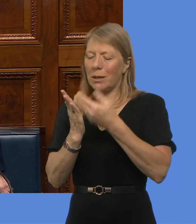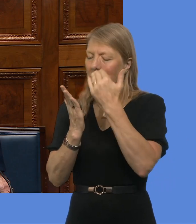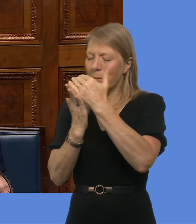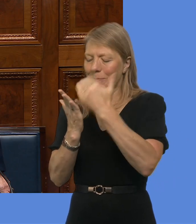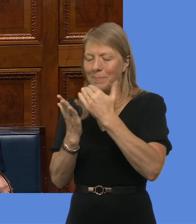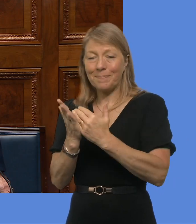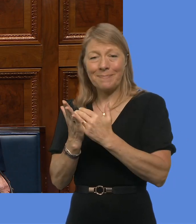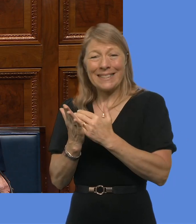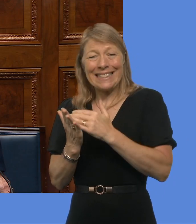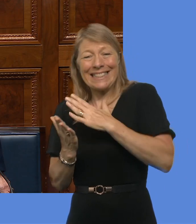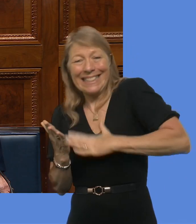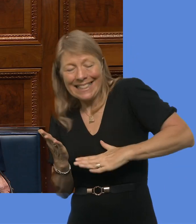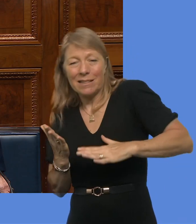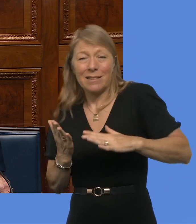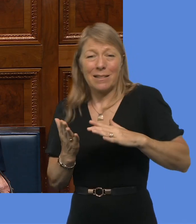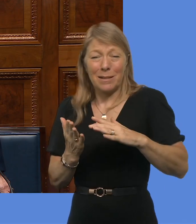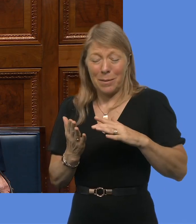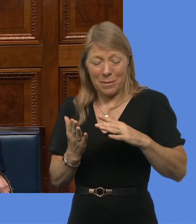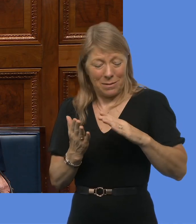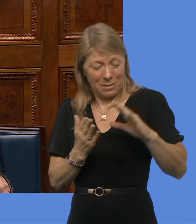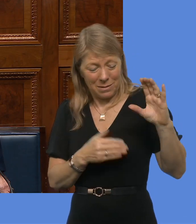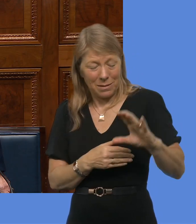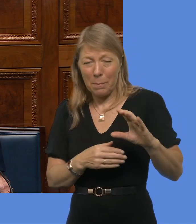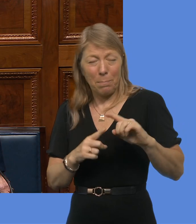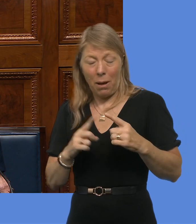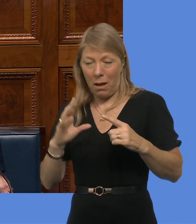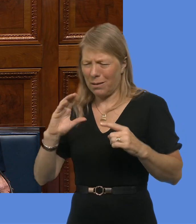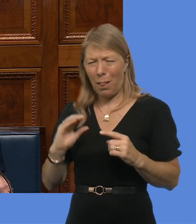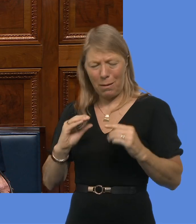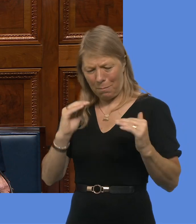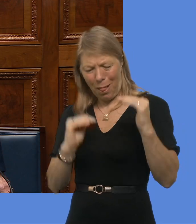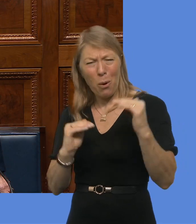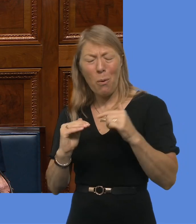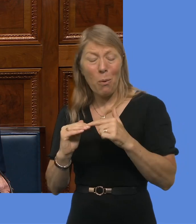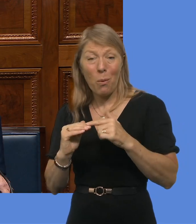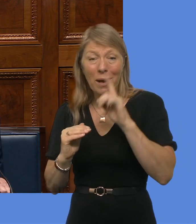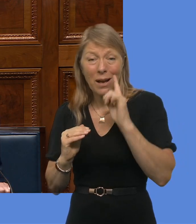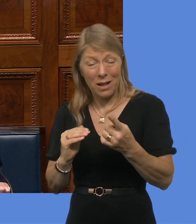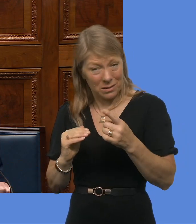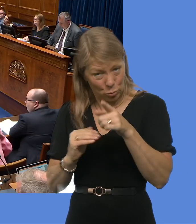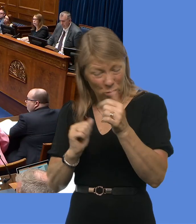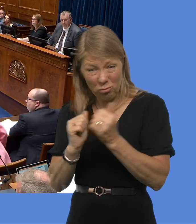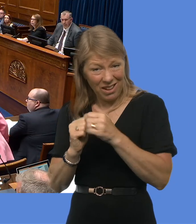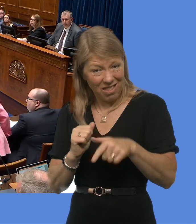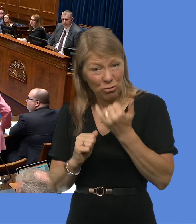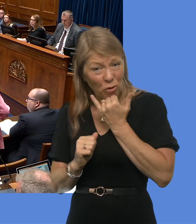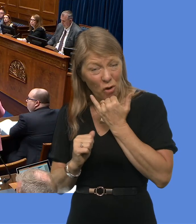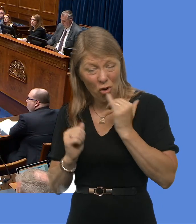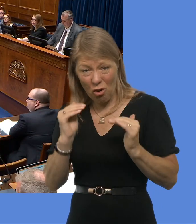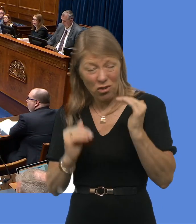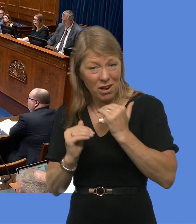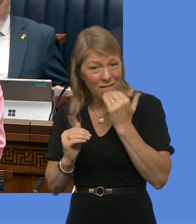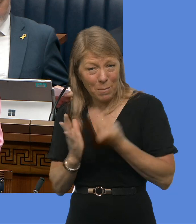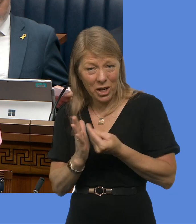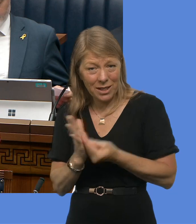is needed to deliver the public services that our people deserve and need. Minister. I